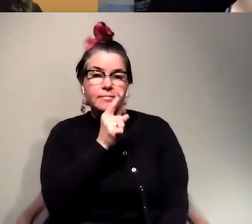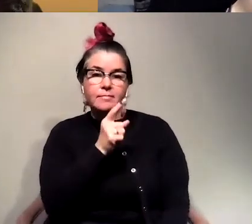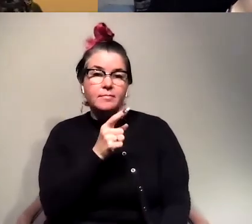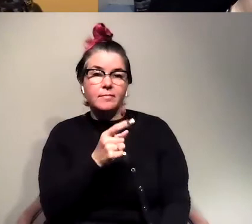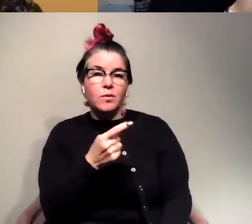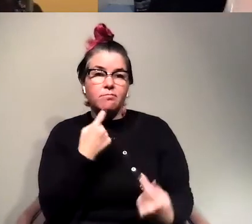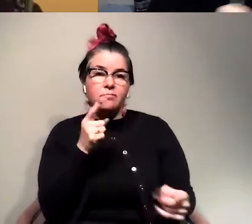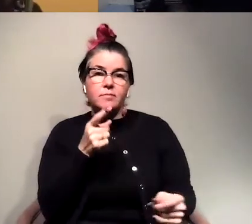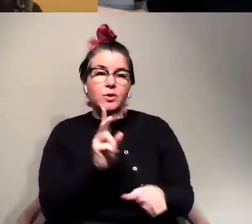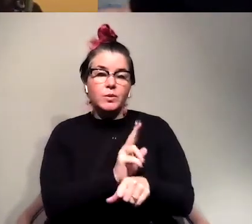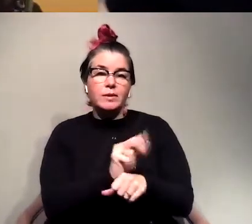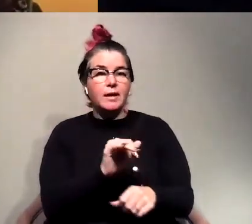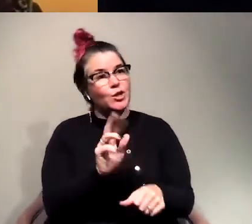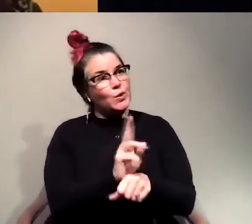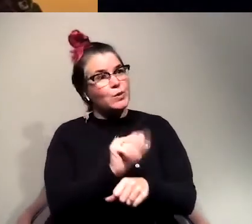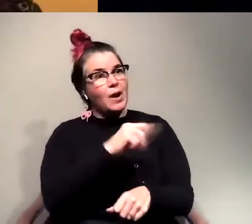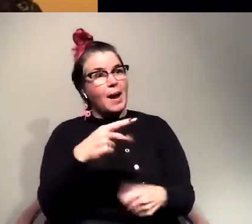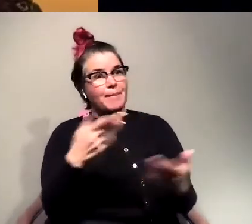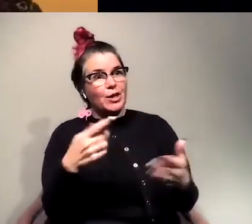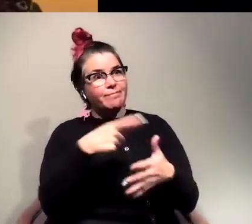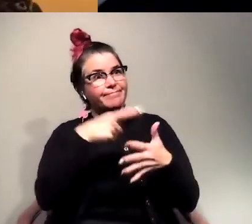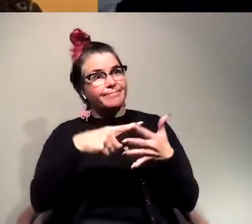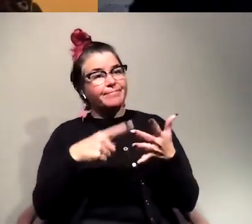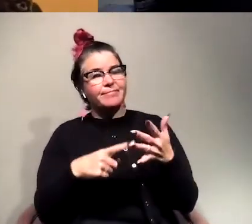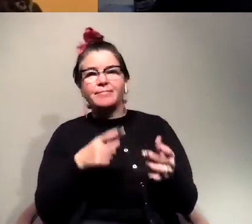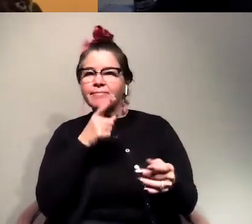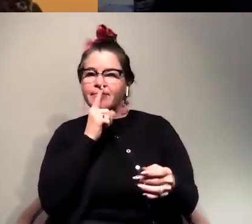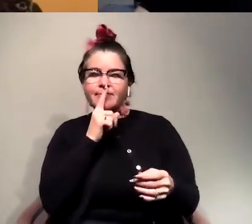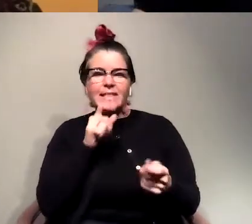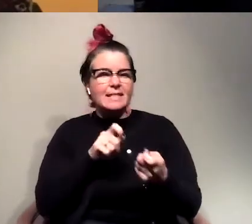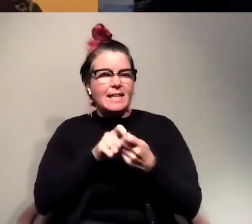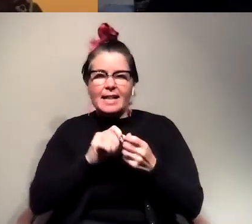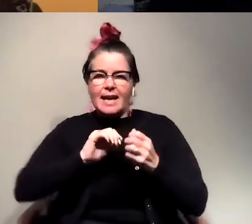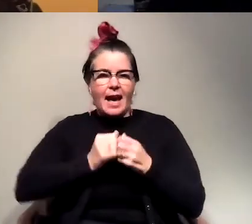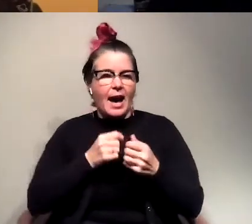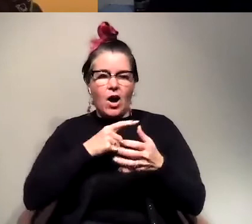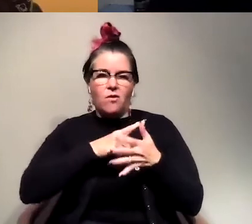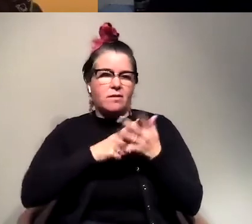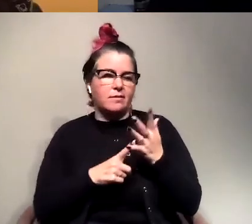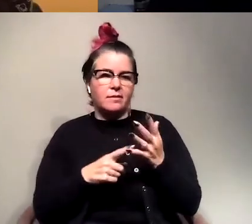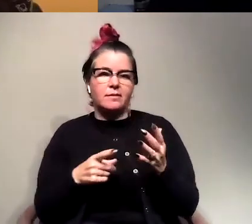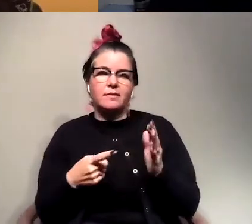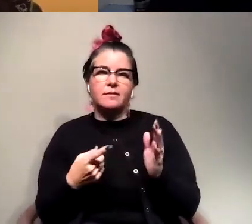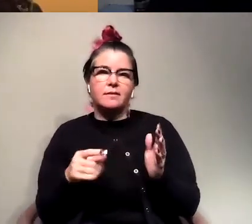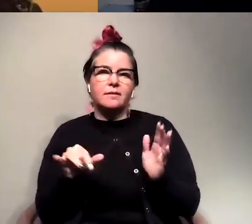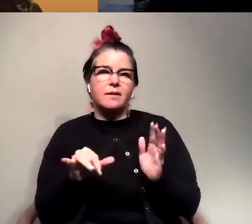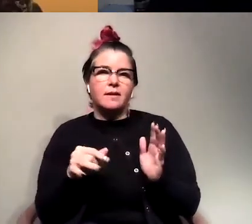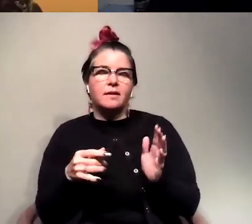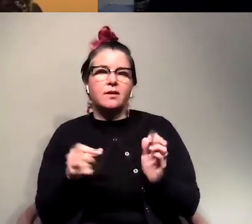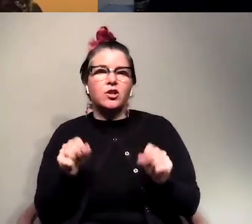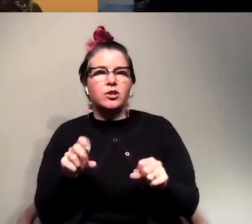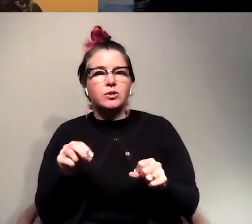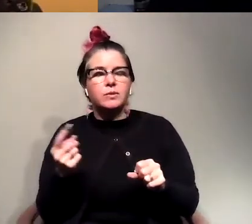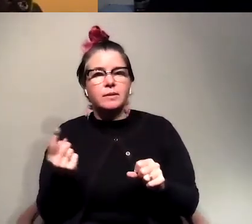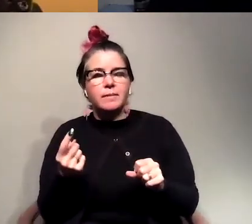learning. They're just like, use our app, here's what it does. And they don't tell you exactly how it does it. Like, it could do something